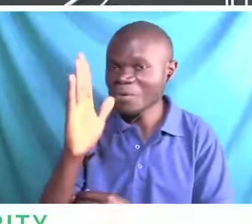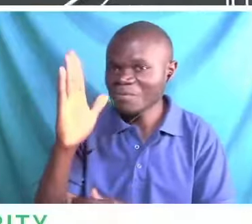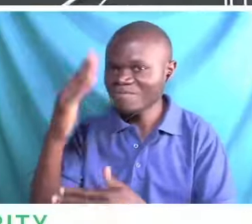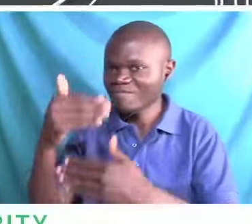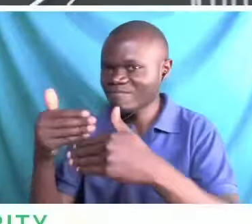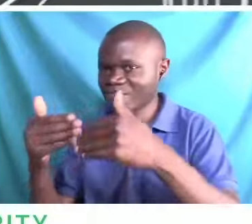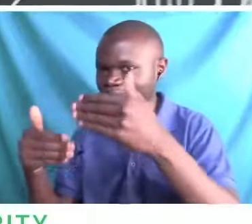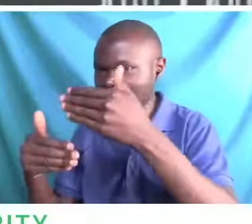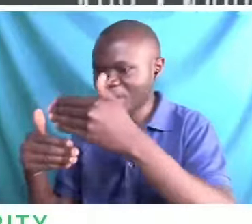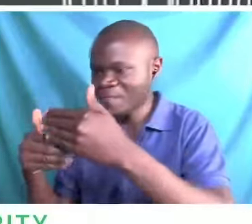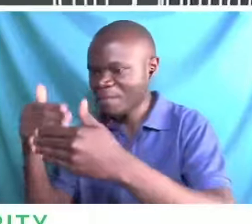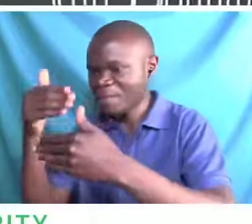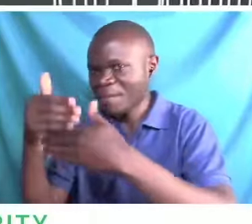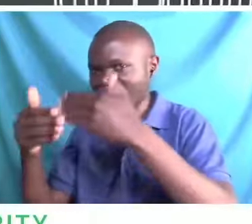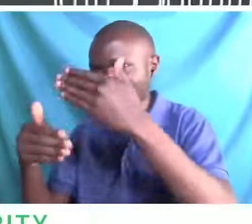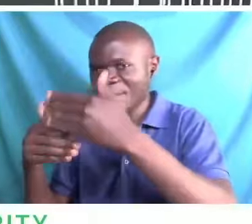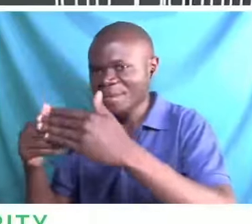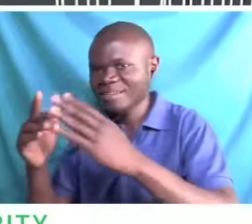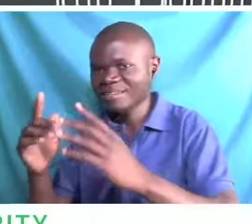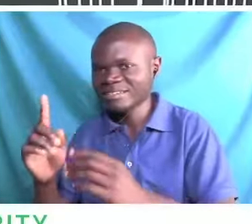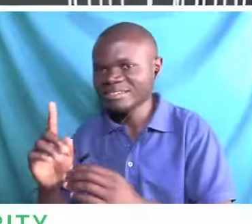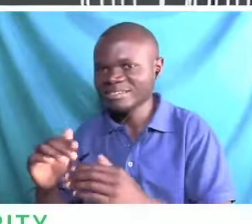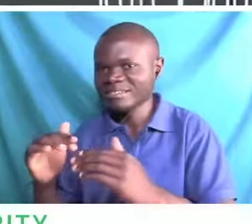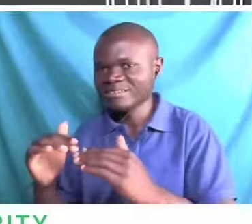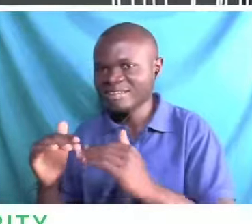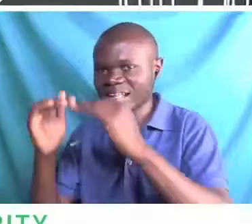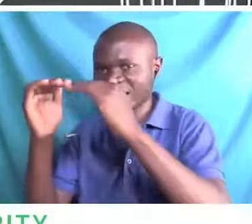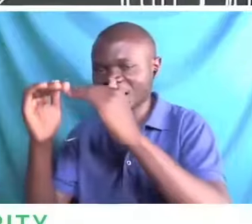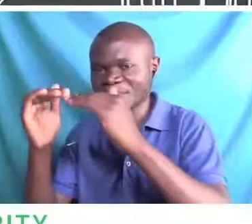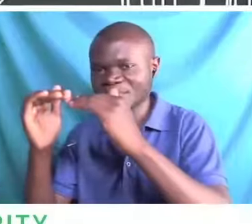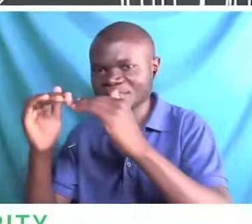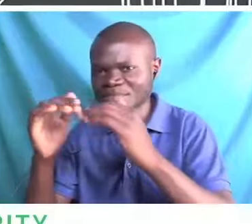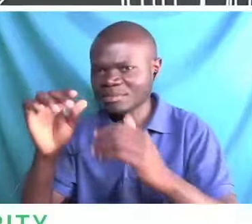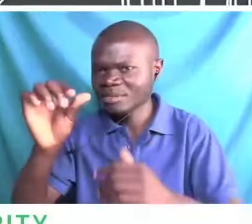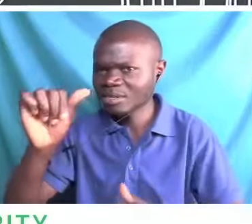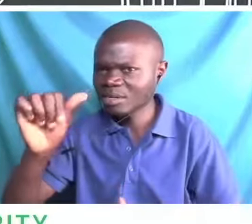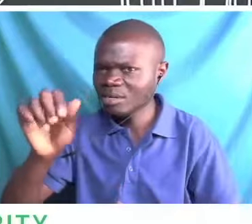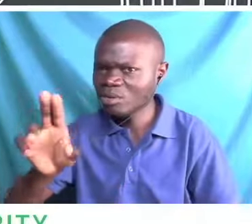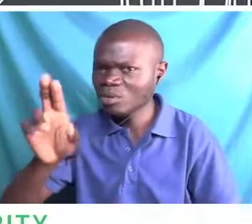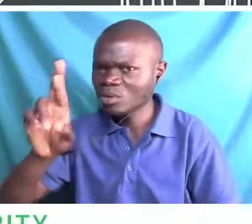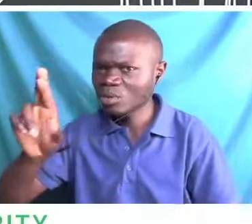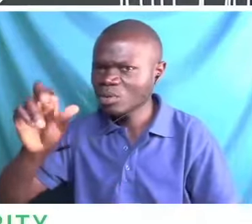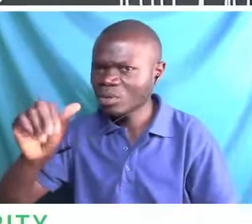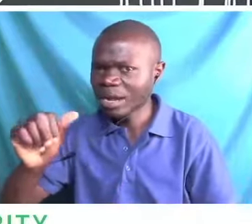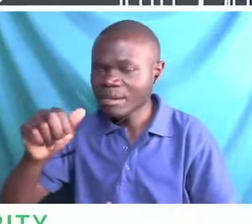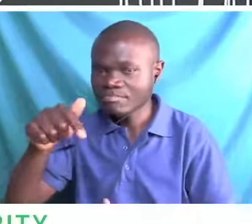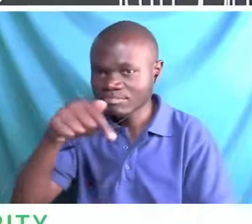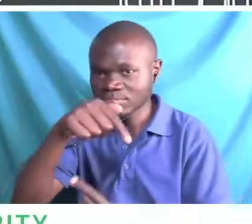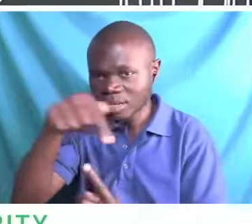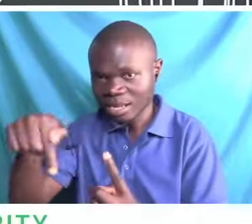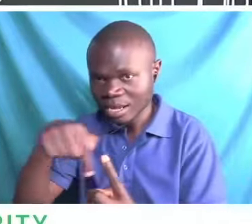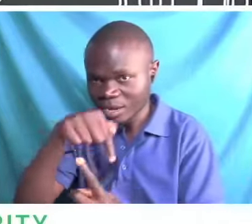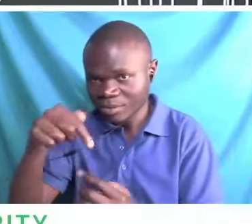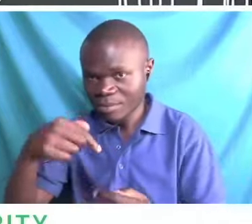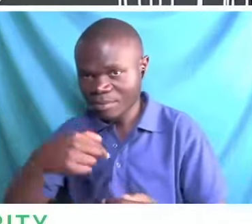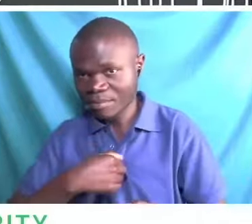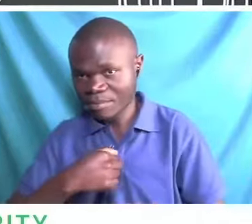an aura around me to make sure these things don't get to